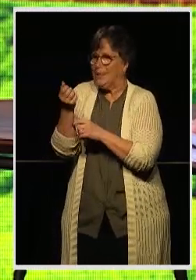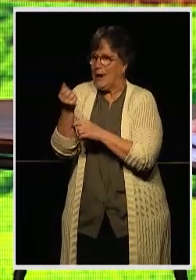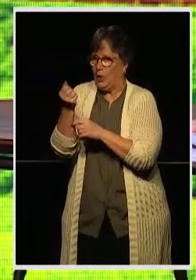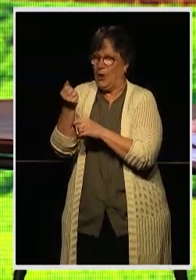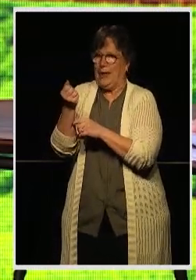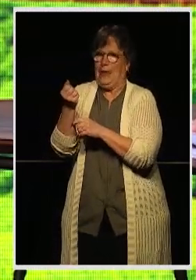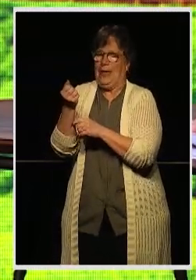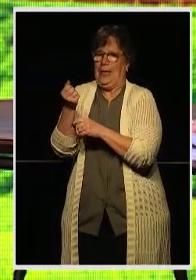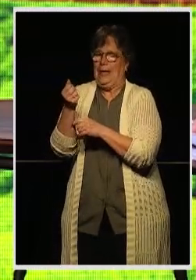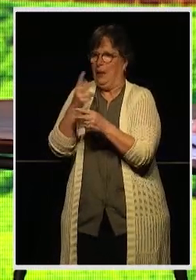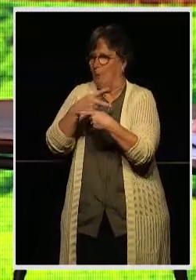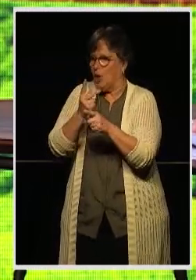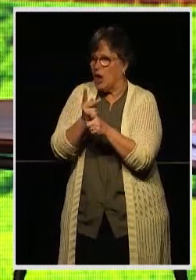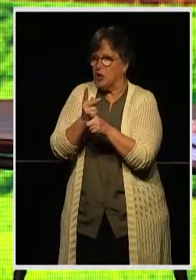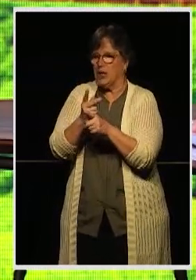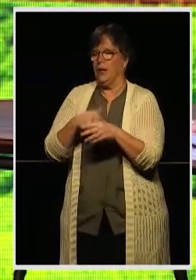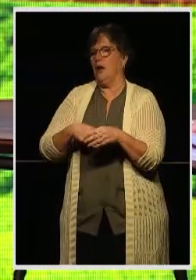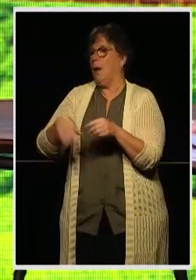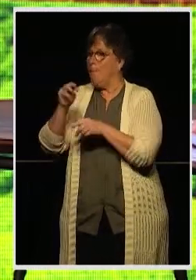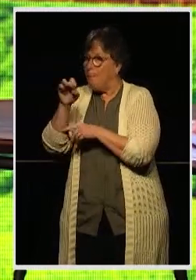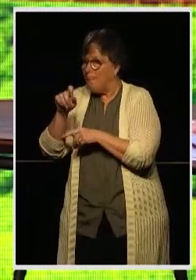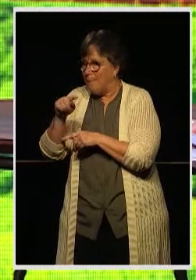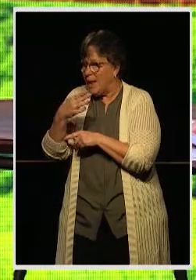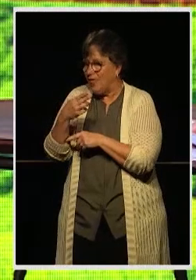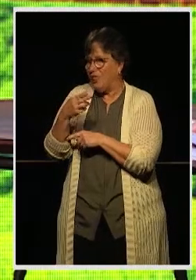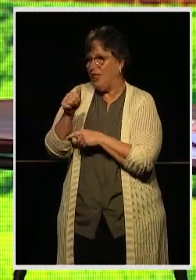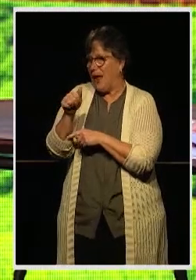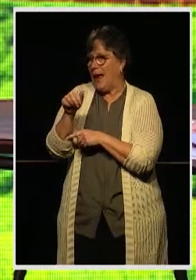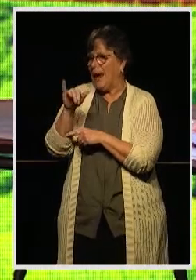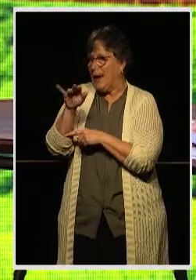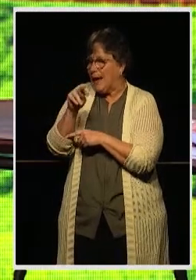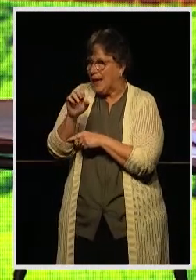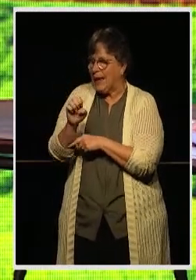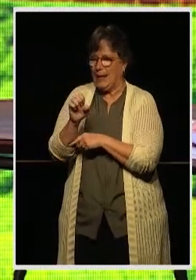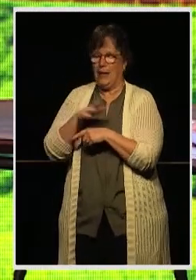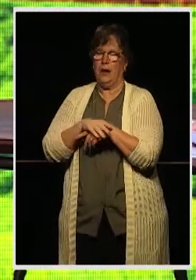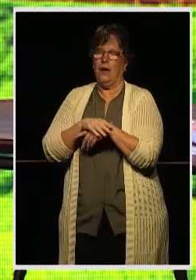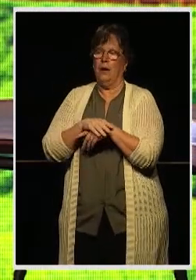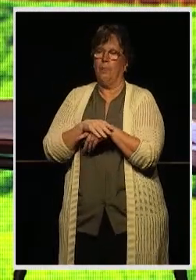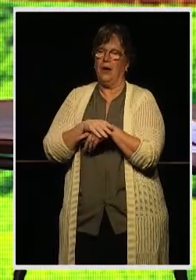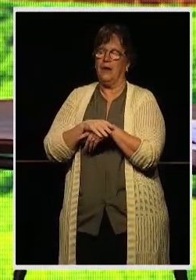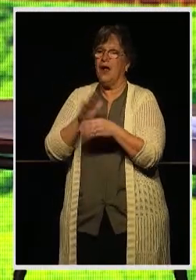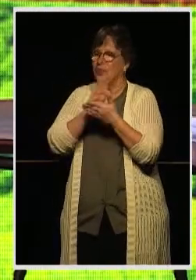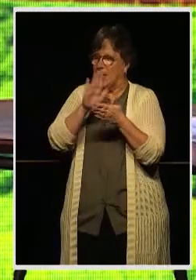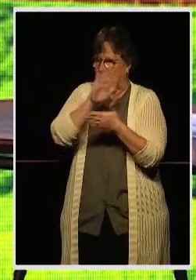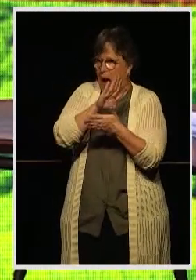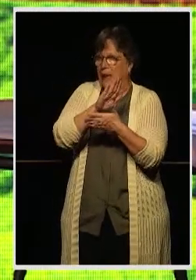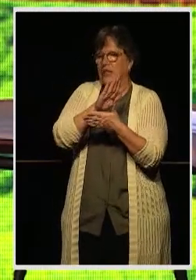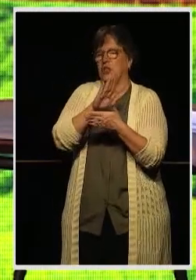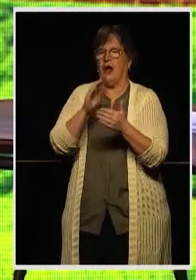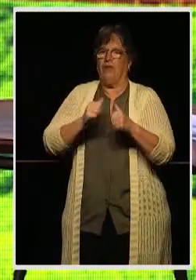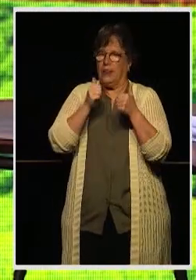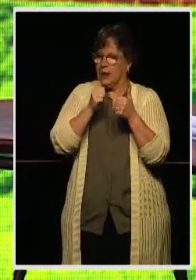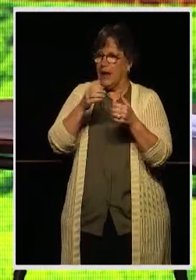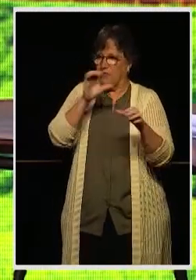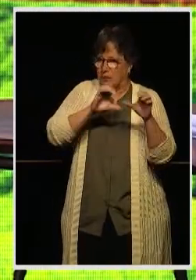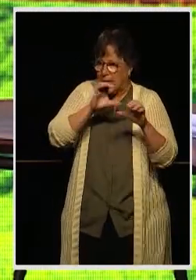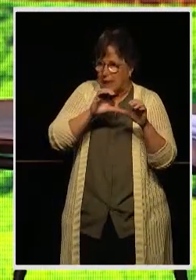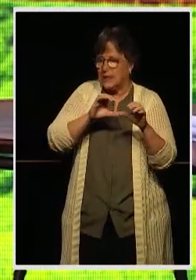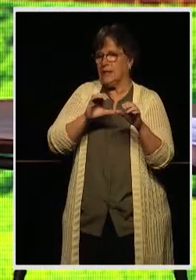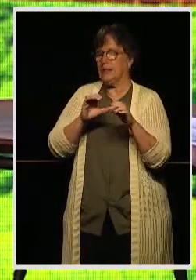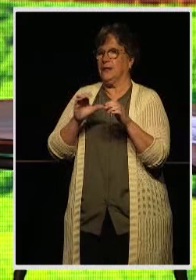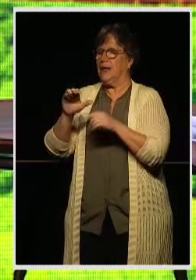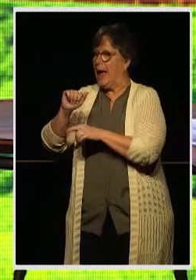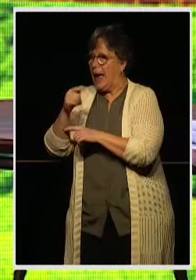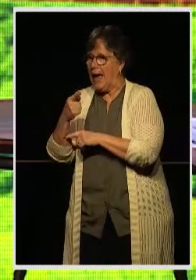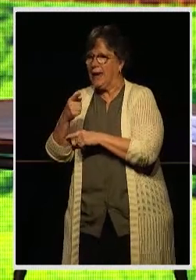methane, and great partnerships with Cornell Atkinson, the College of Agriculture and Life Sciences, and EDF,